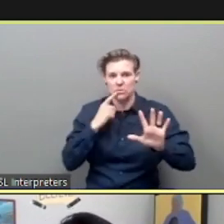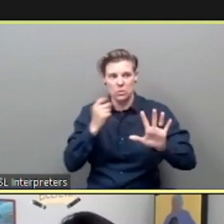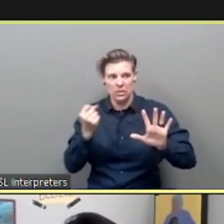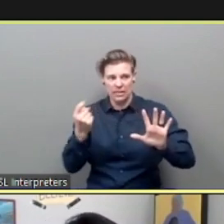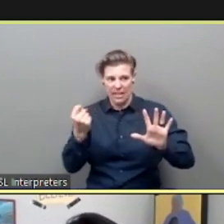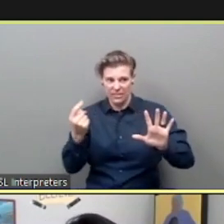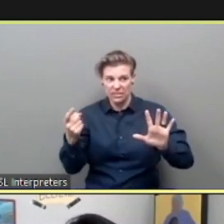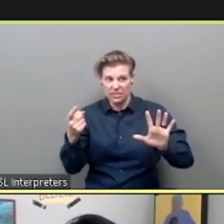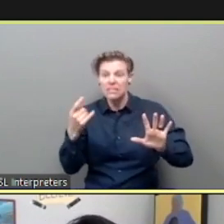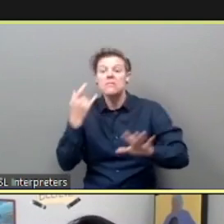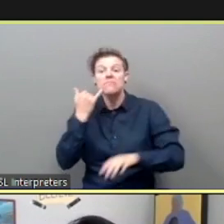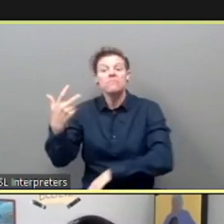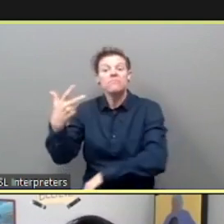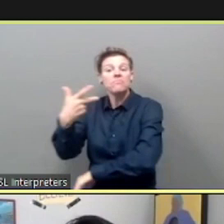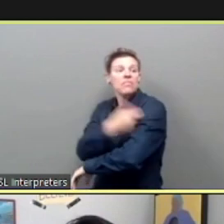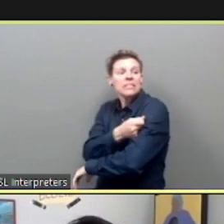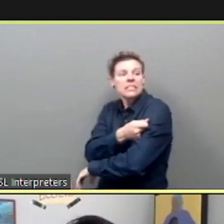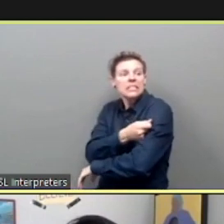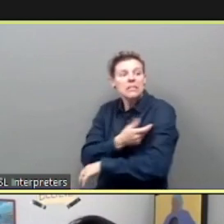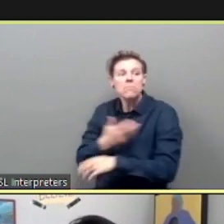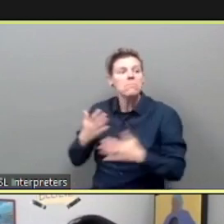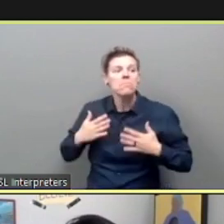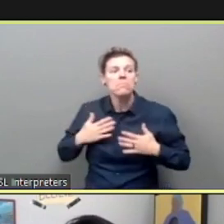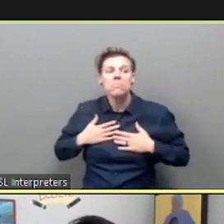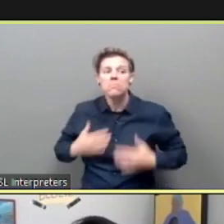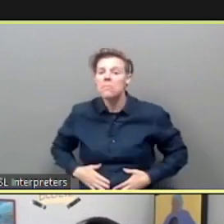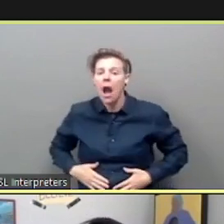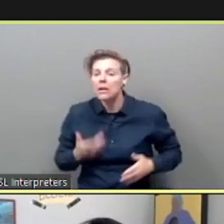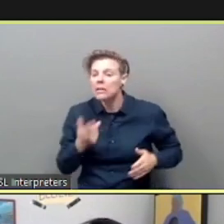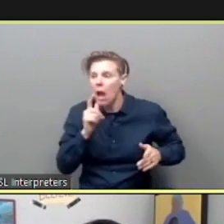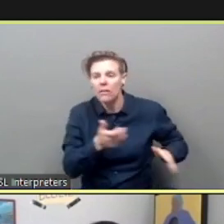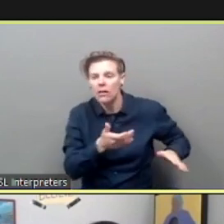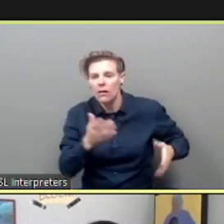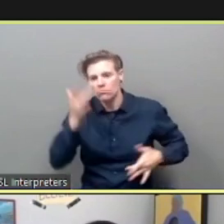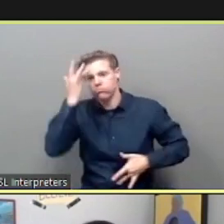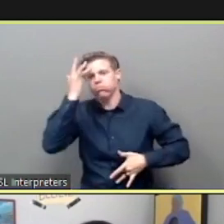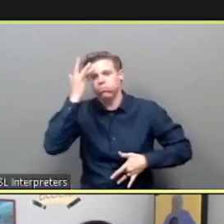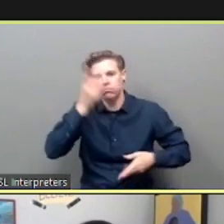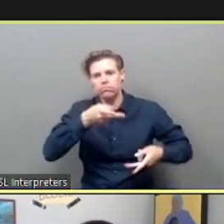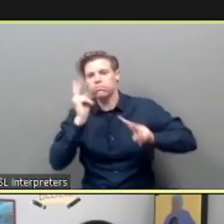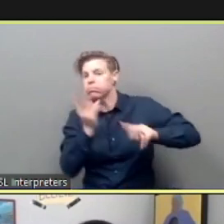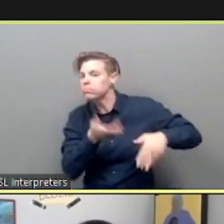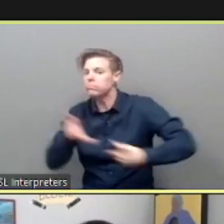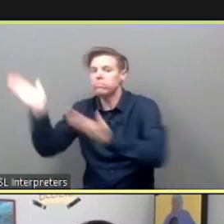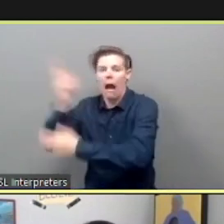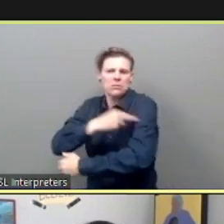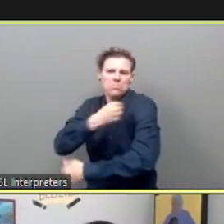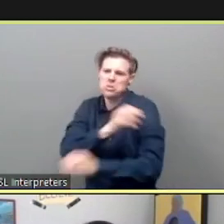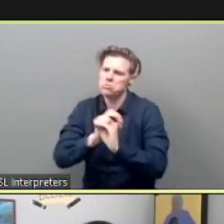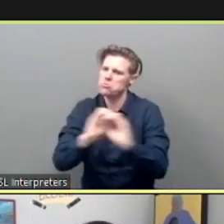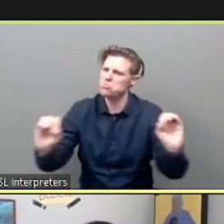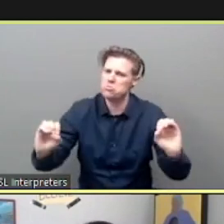good data to show that this is super safe for our kids. Next slide.